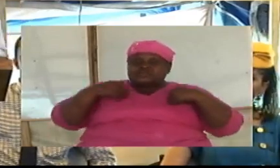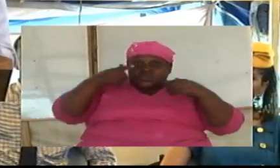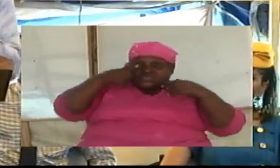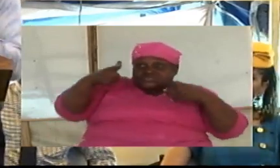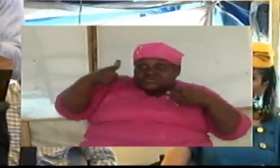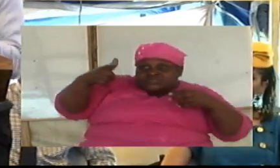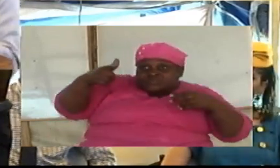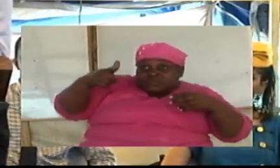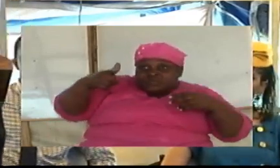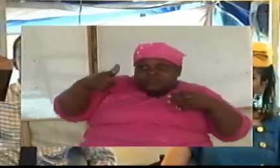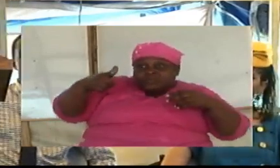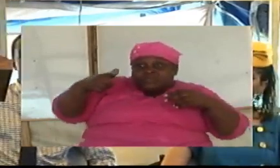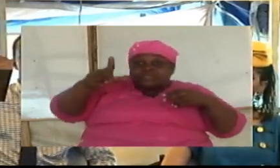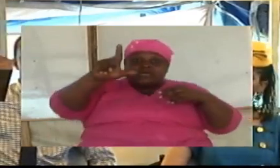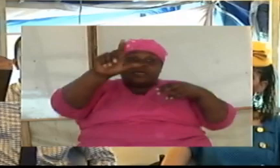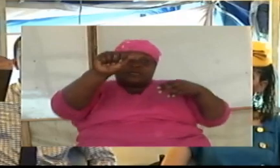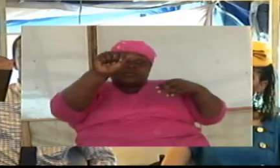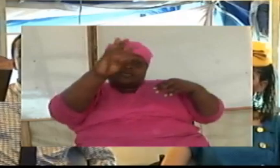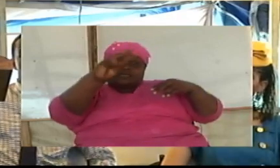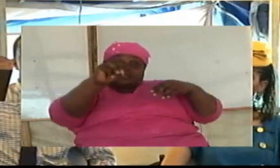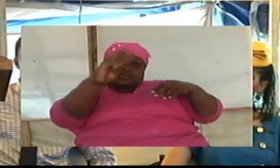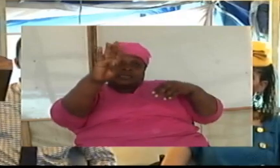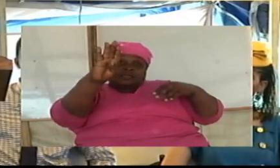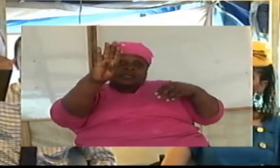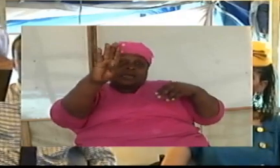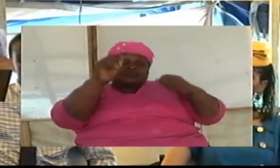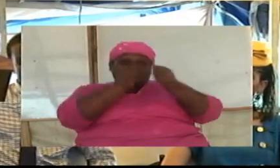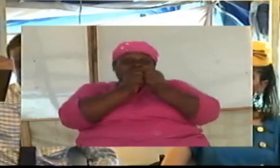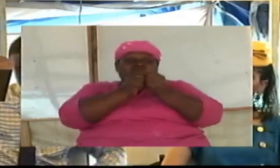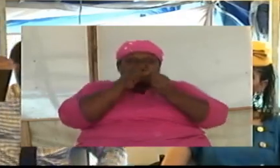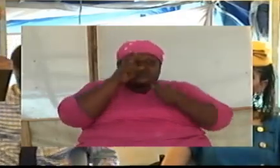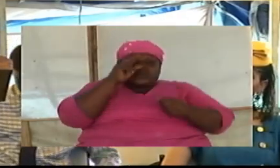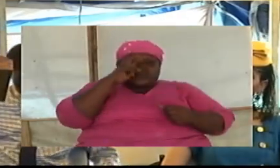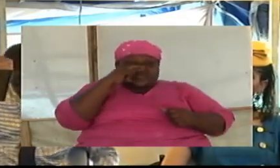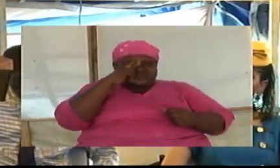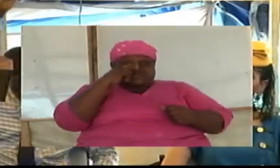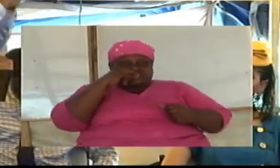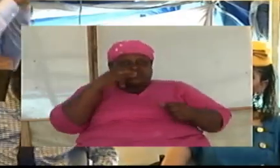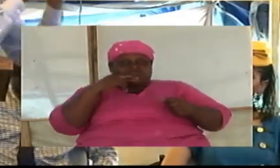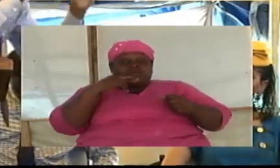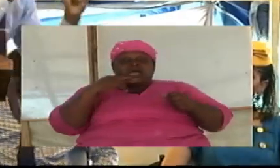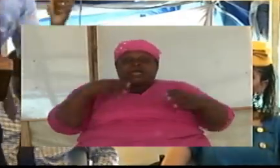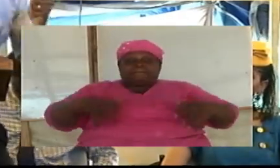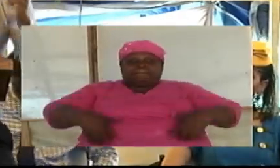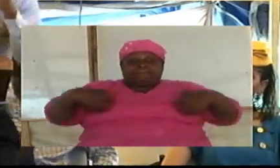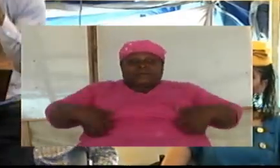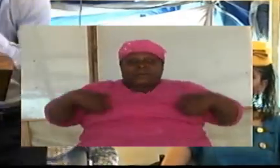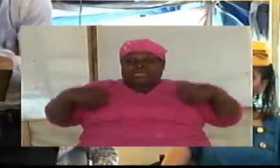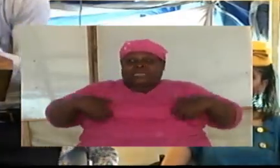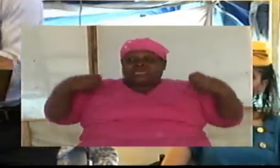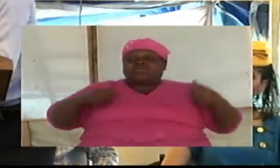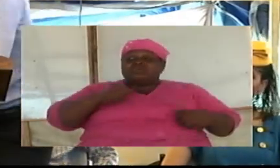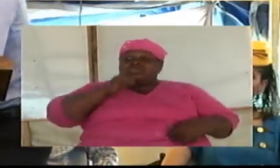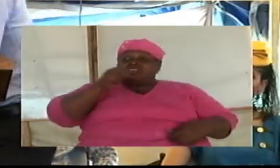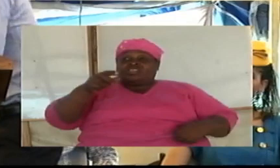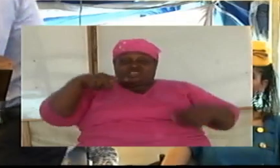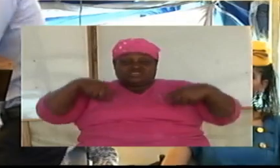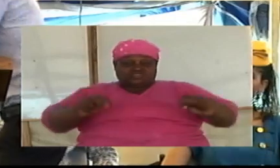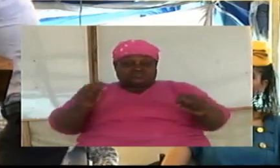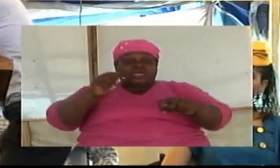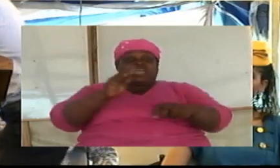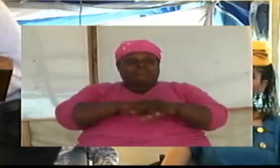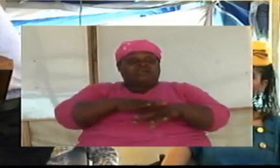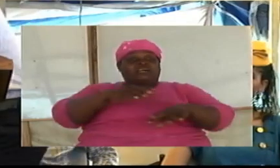rats and with monkeys. Praise the Lord Jesus. But you don't see them trying it on themselves, because